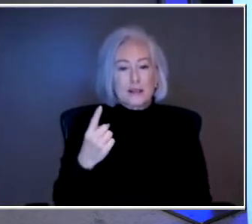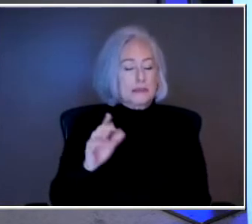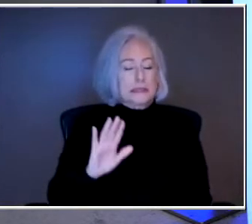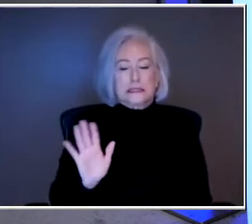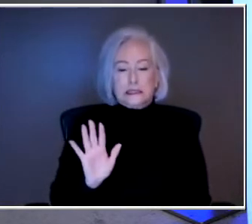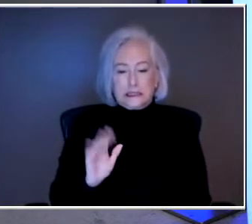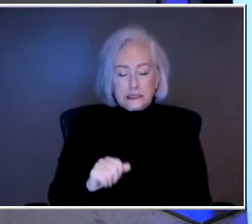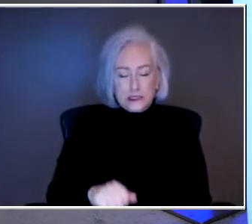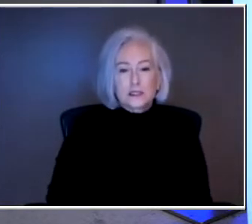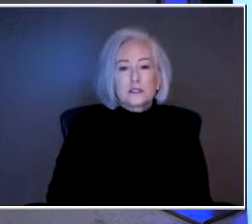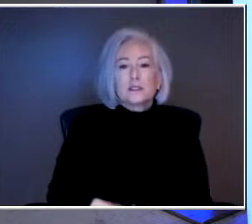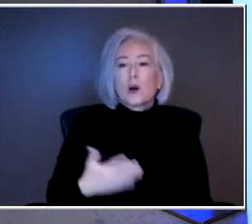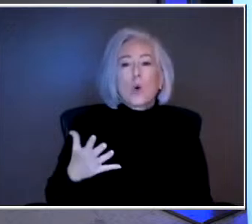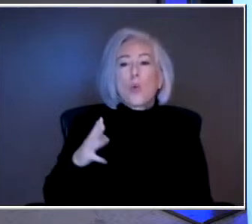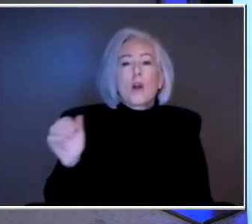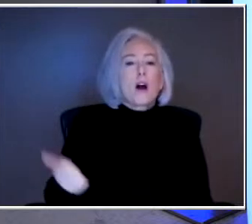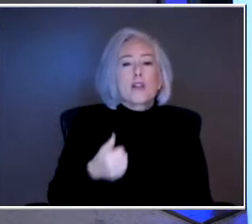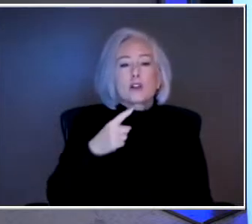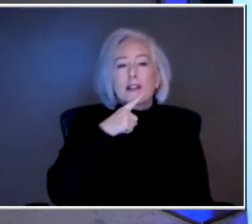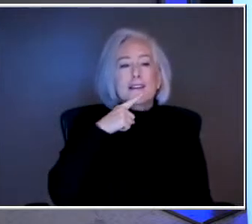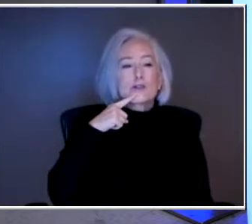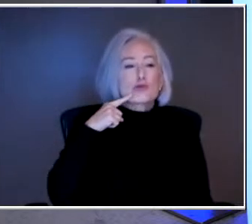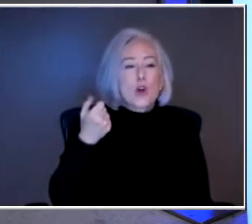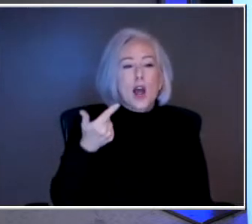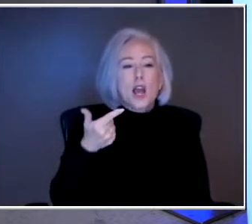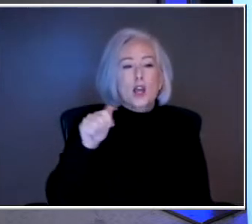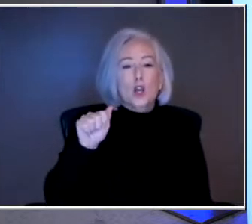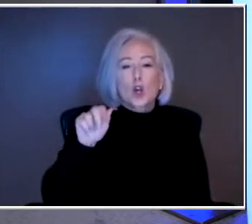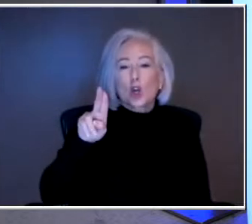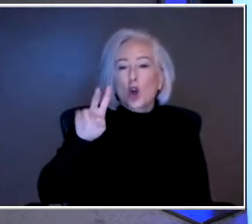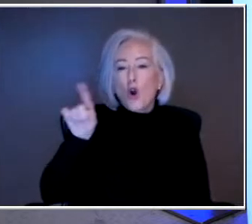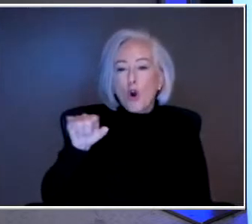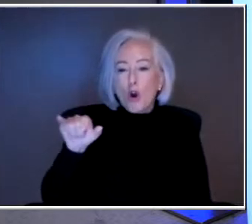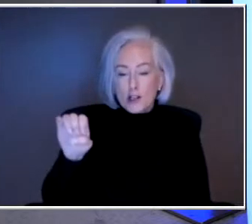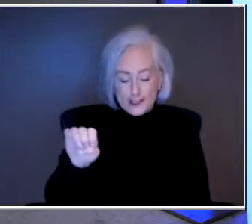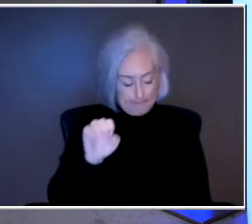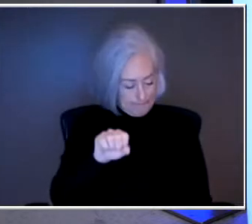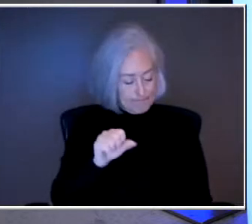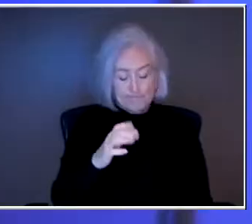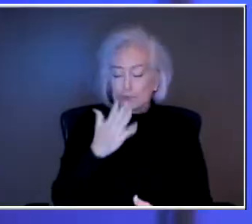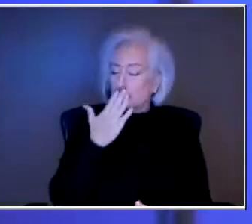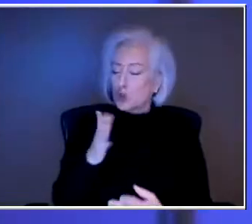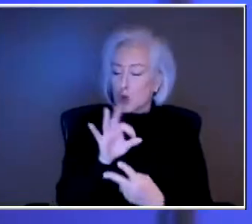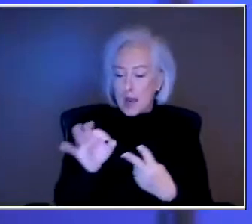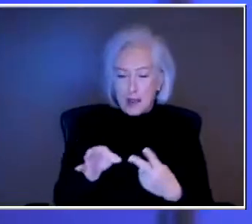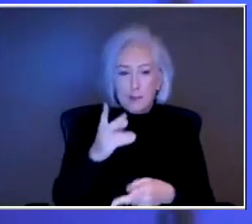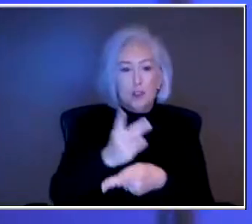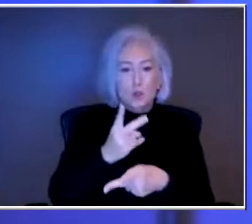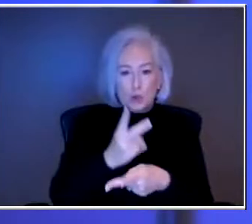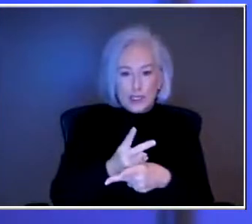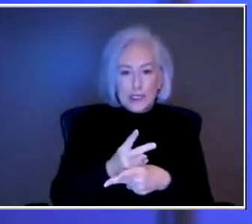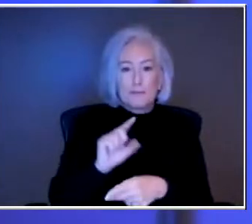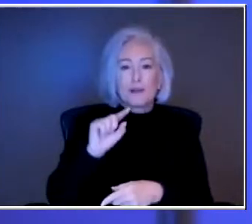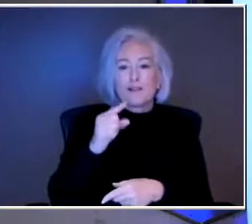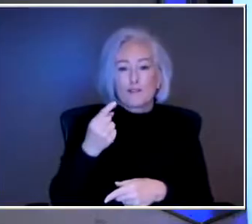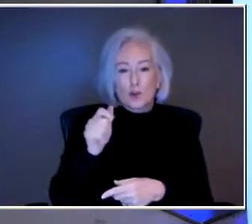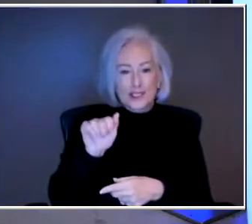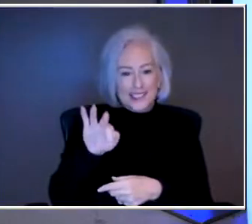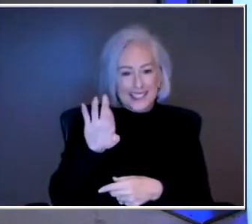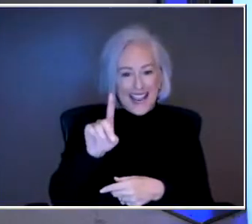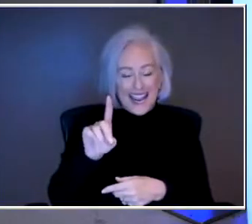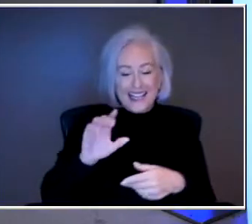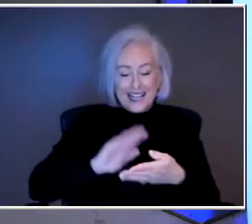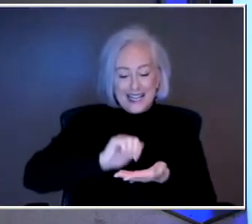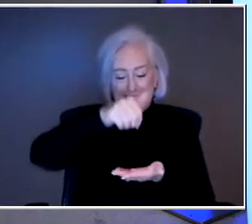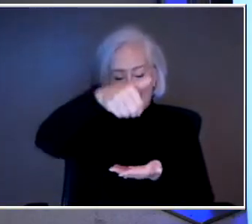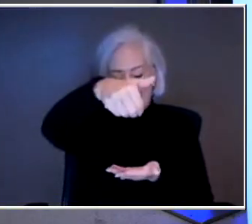of like dry gauze or something in there? Because you mentioned dry material. That'd be a great option to keep in your first aid kit, Yeah, gauze and rolled gauze